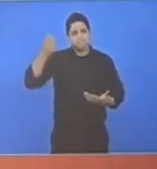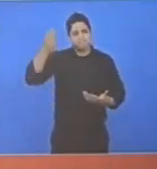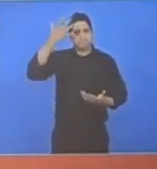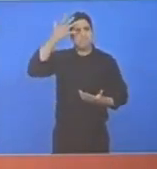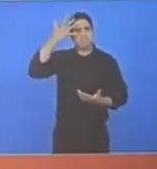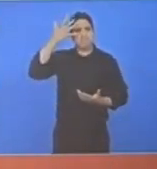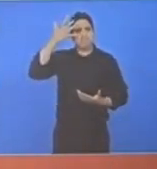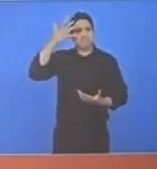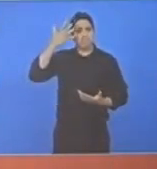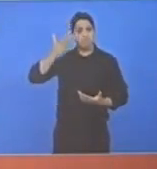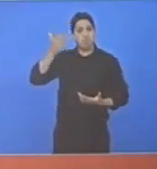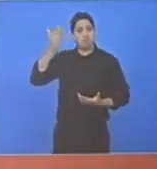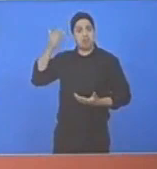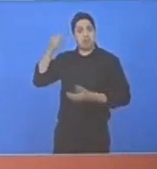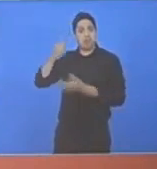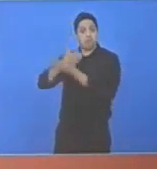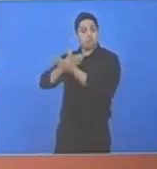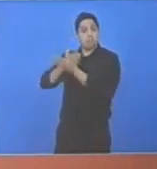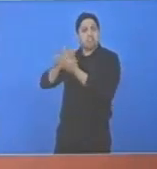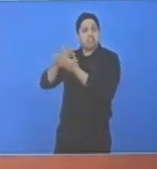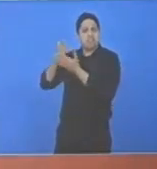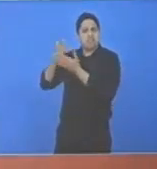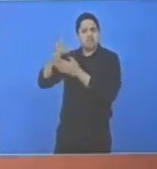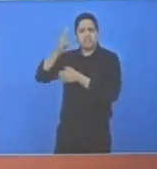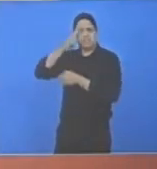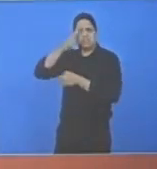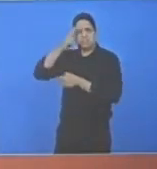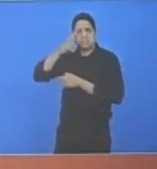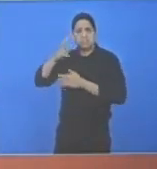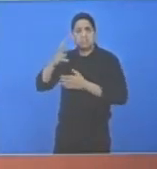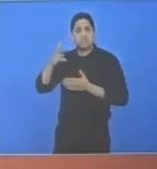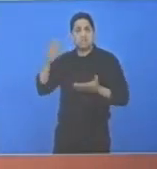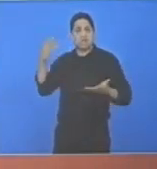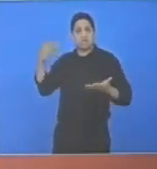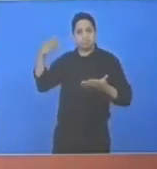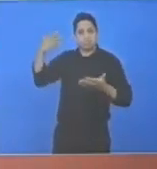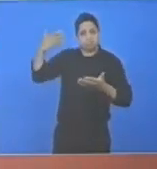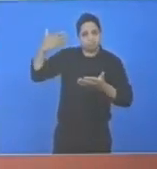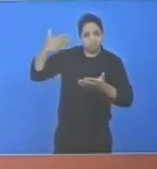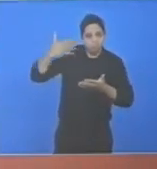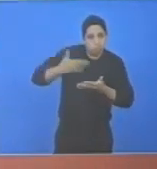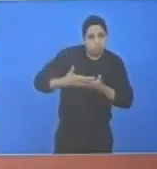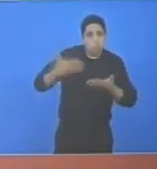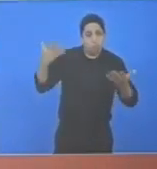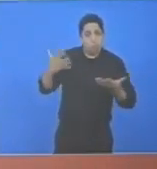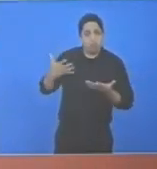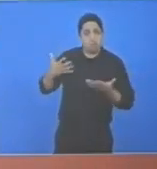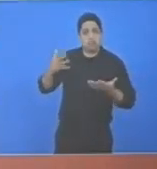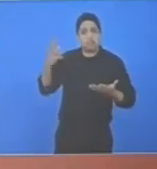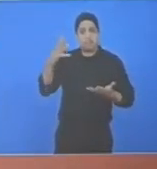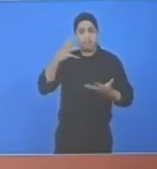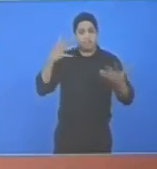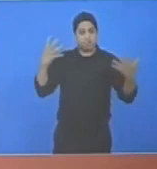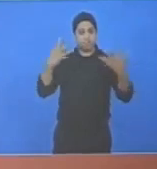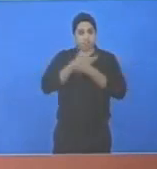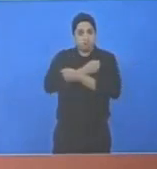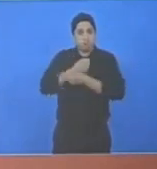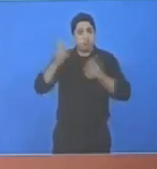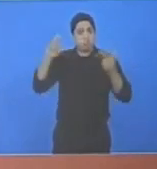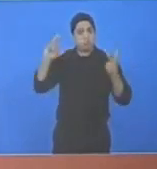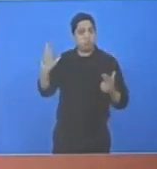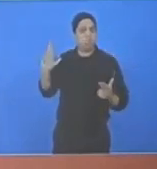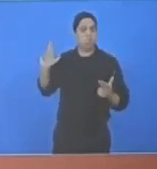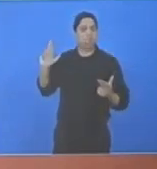sometimes. The revelation was there at the beginning of the history of the church. Now it's fulfilling now and at the same